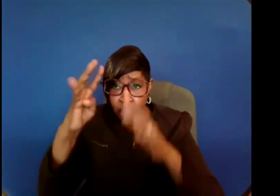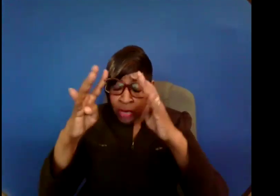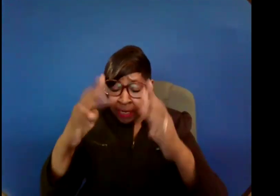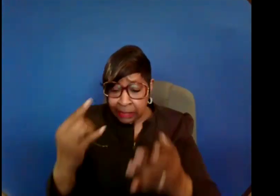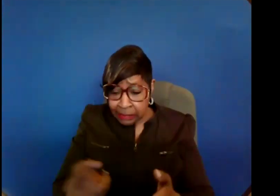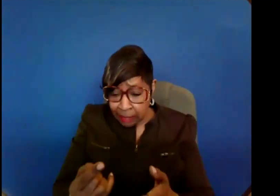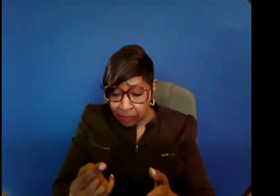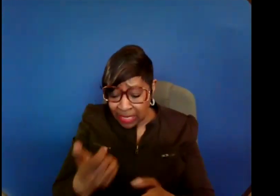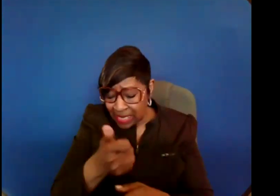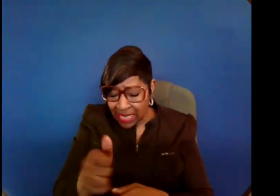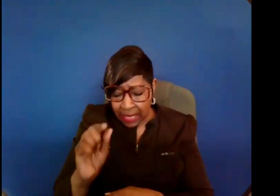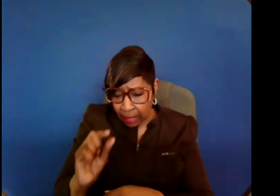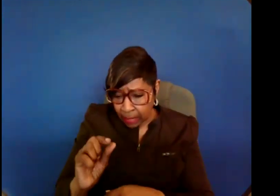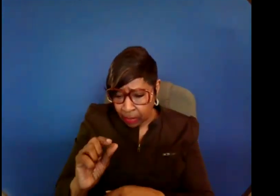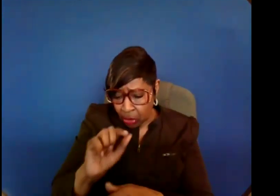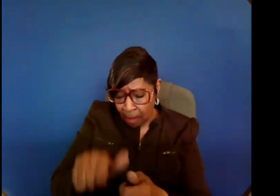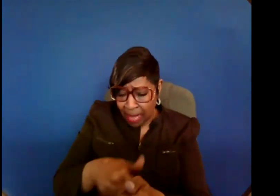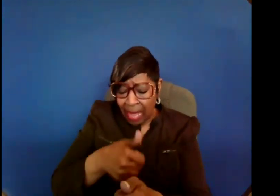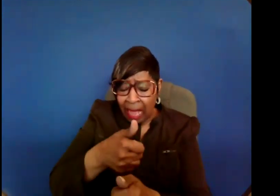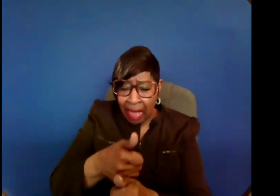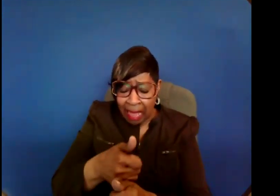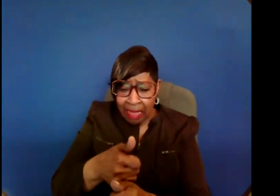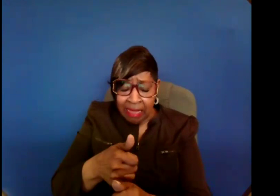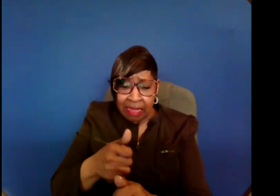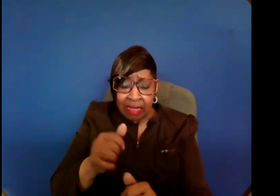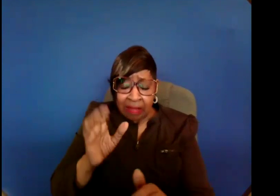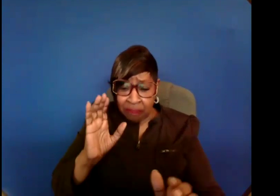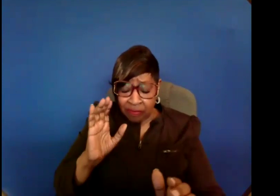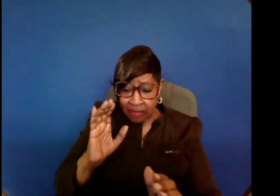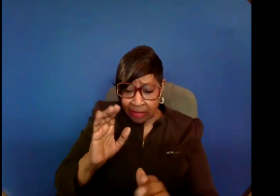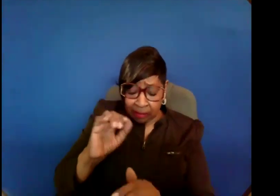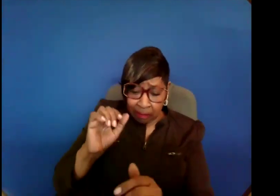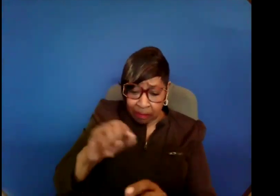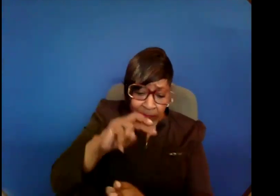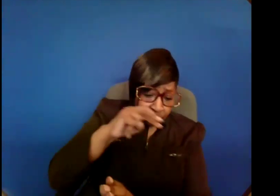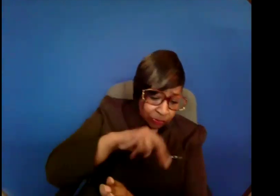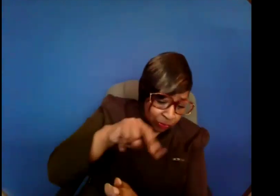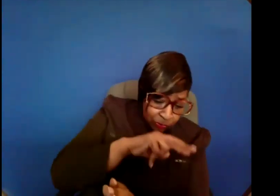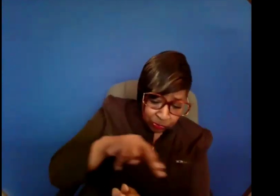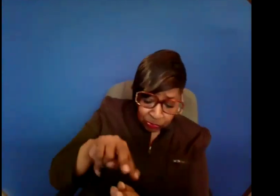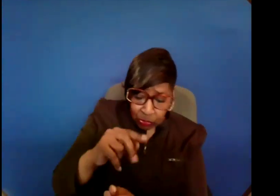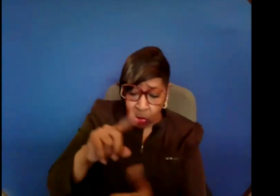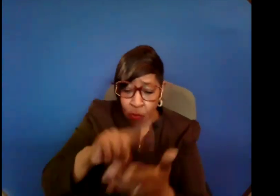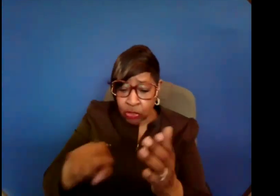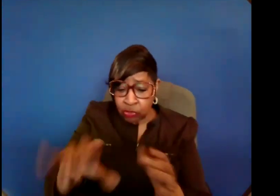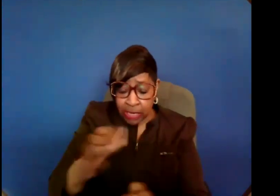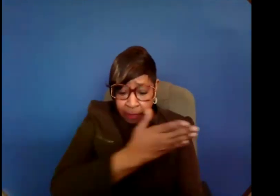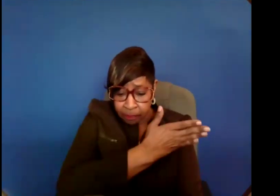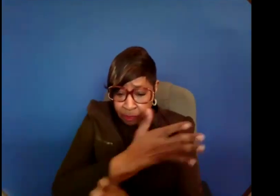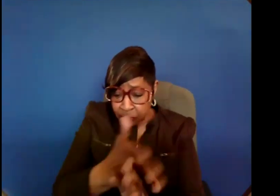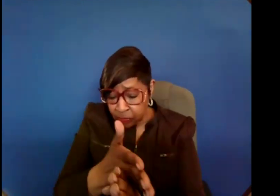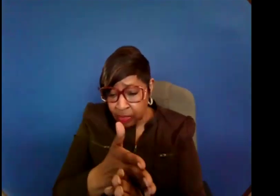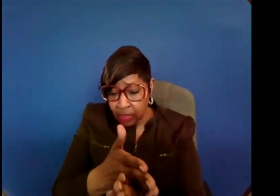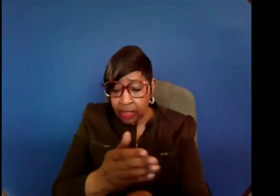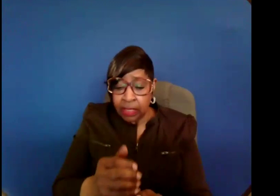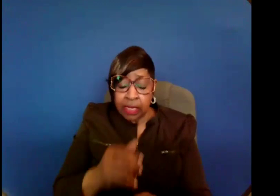little behind the scenes peek into what you're doing always gathers interest from your audience and keeps